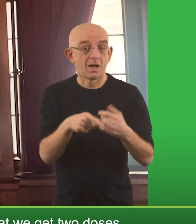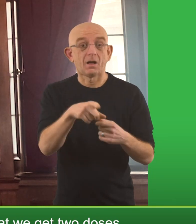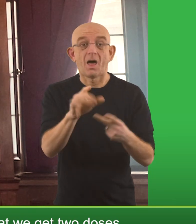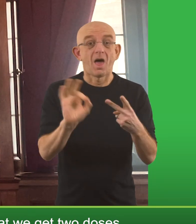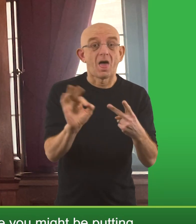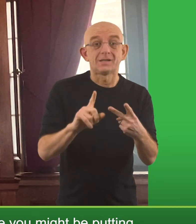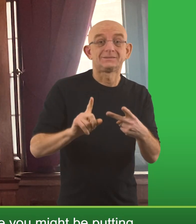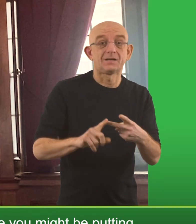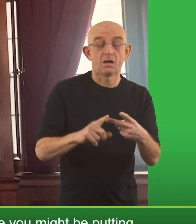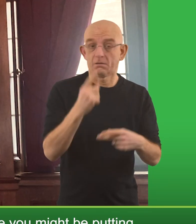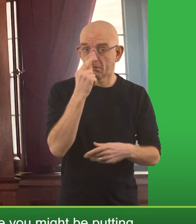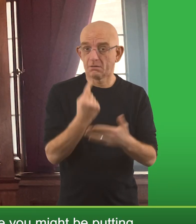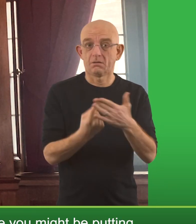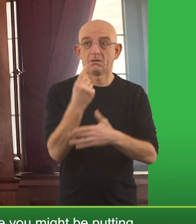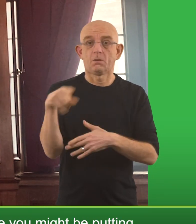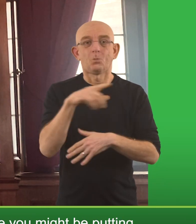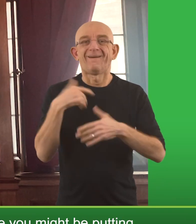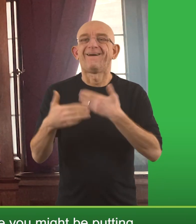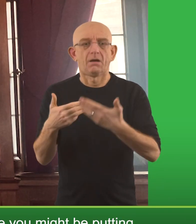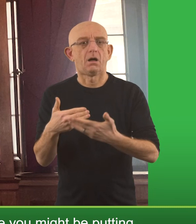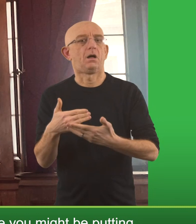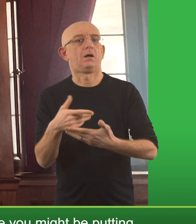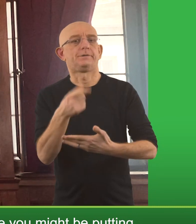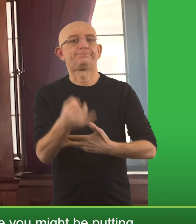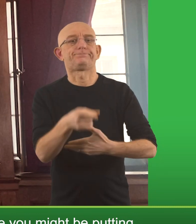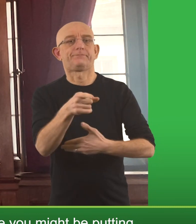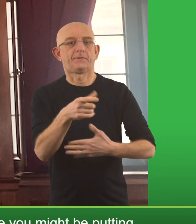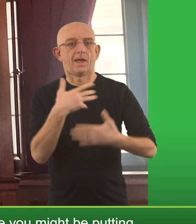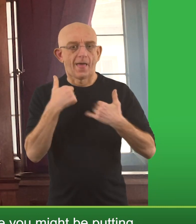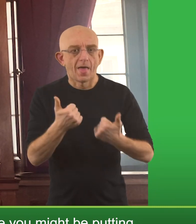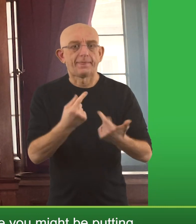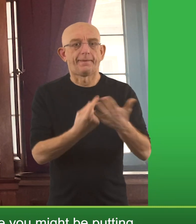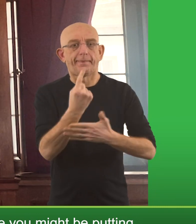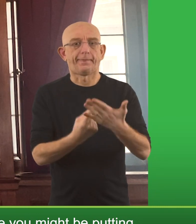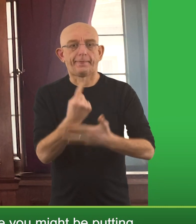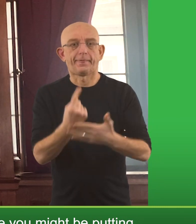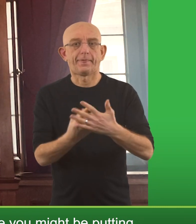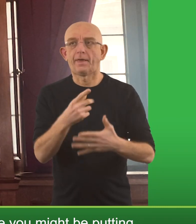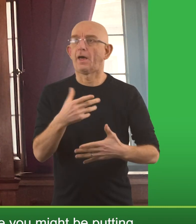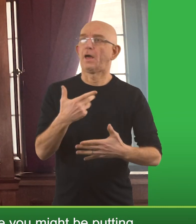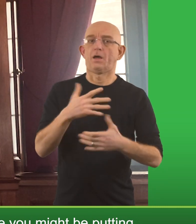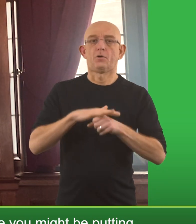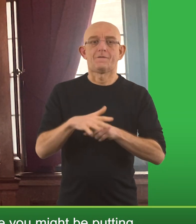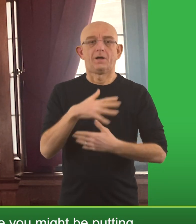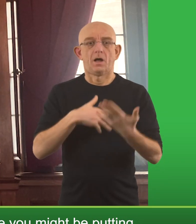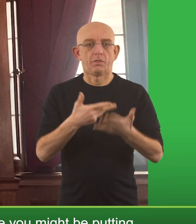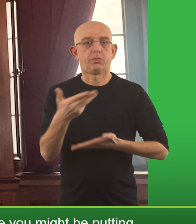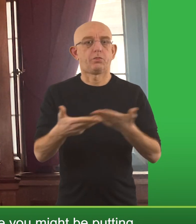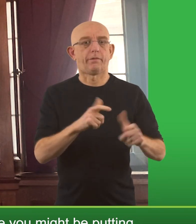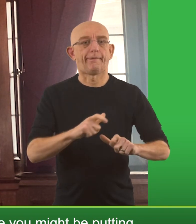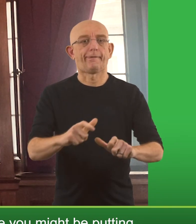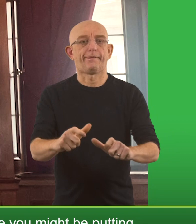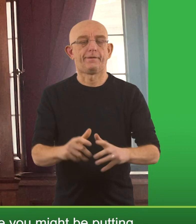vaccination programme. And if you don't have the second dose, you might be putting your health at risk and